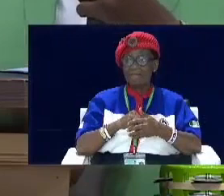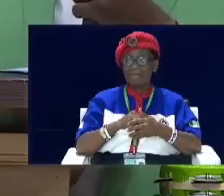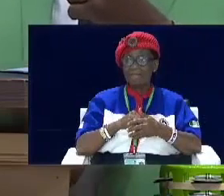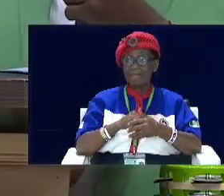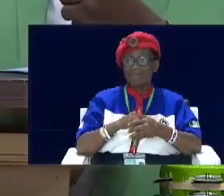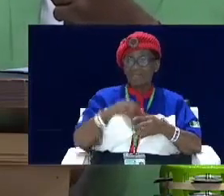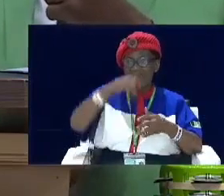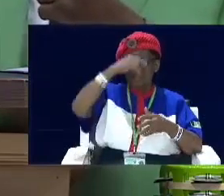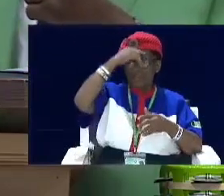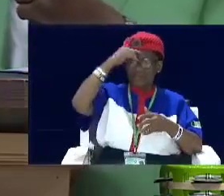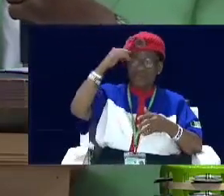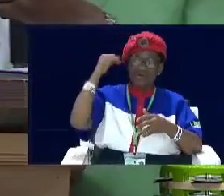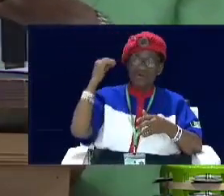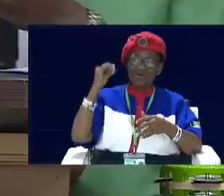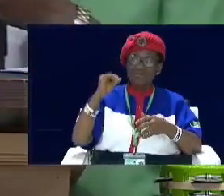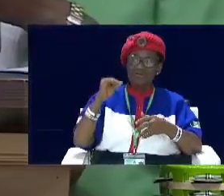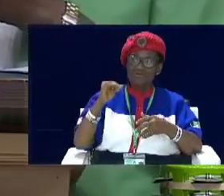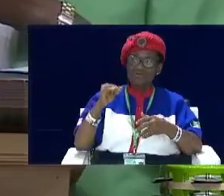Because